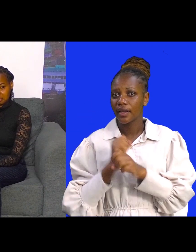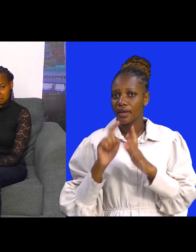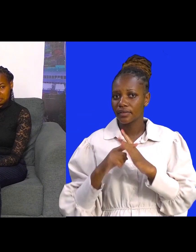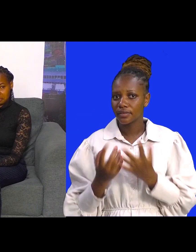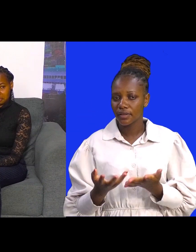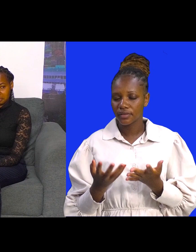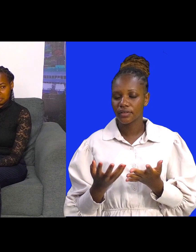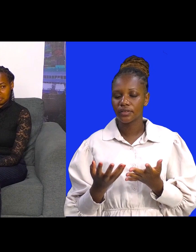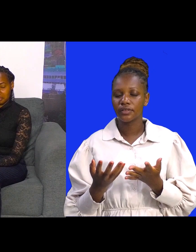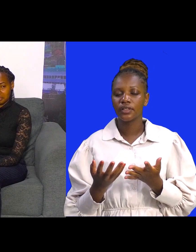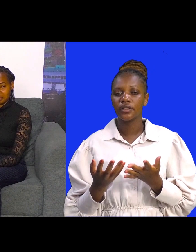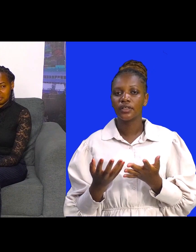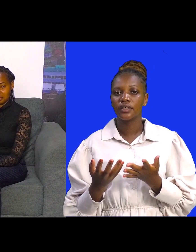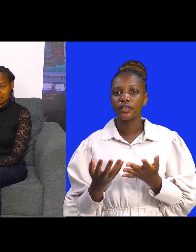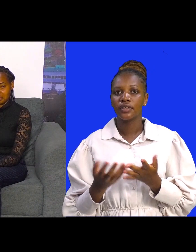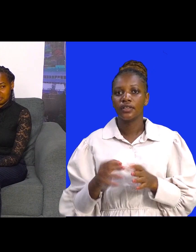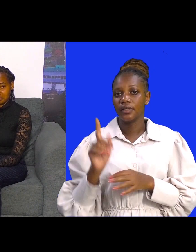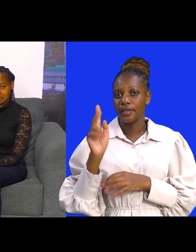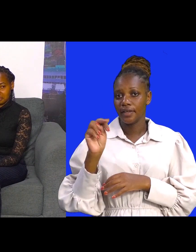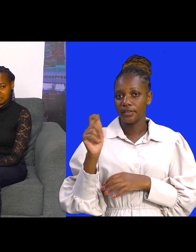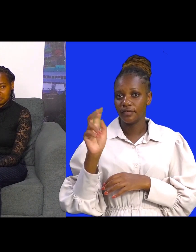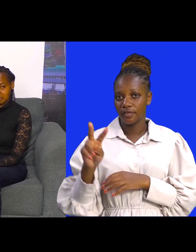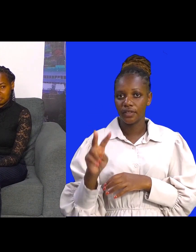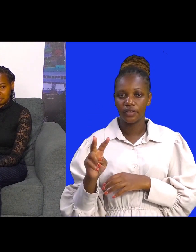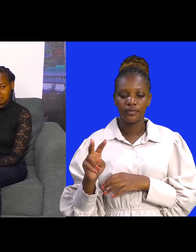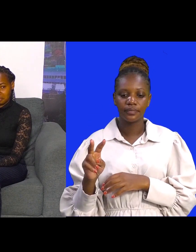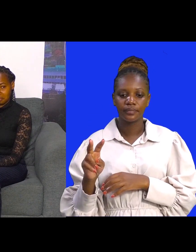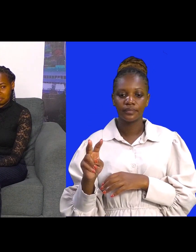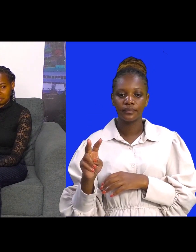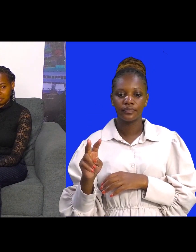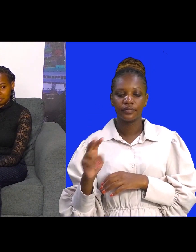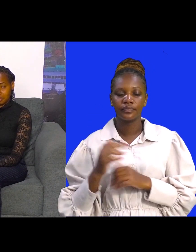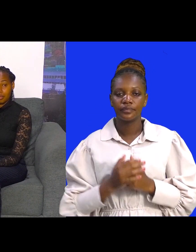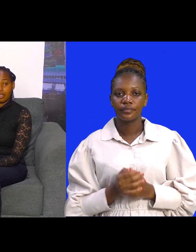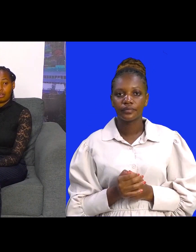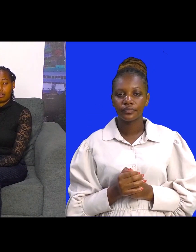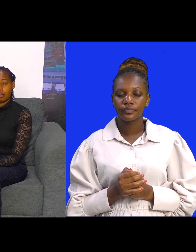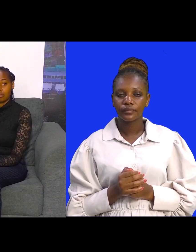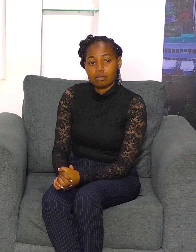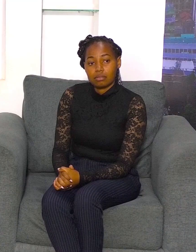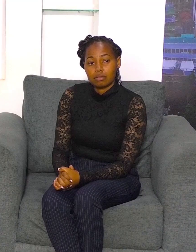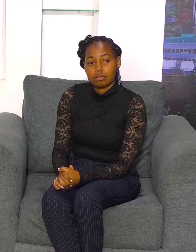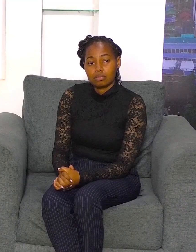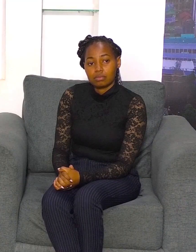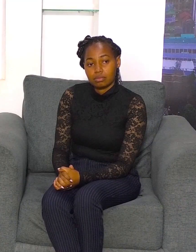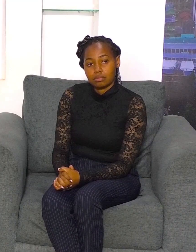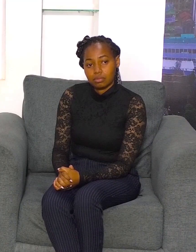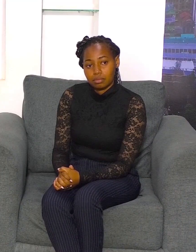off at a Churchill Show on MTV. That was 12 years ago.